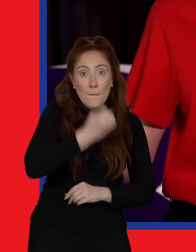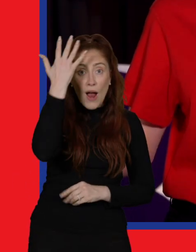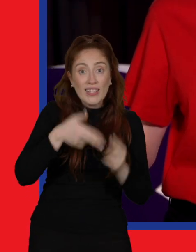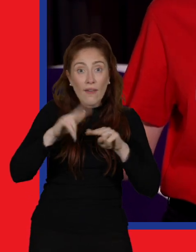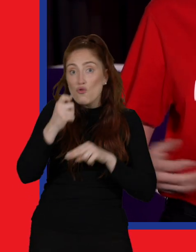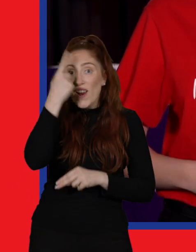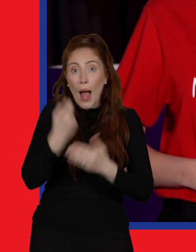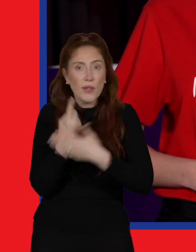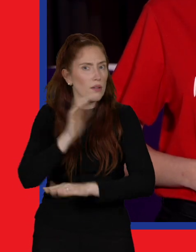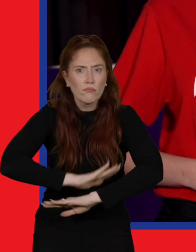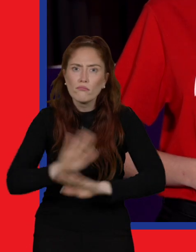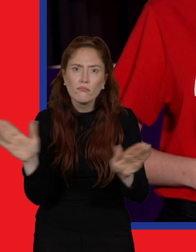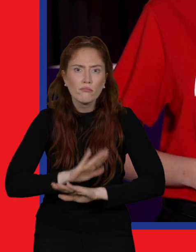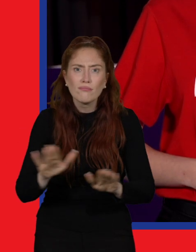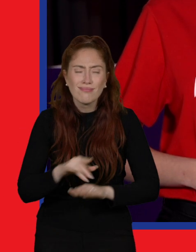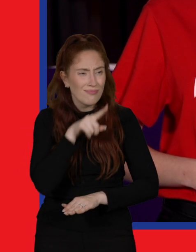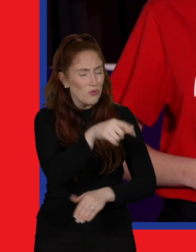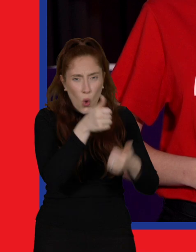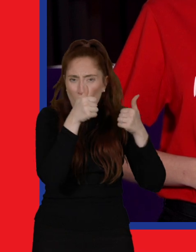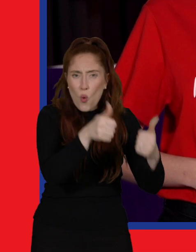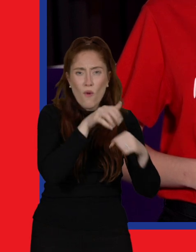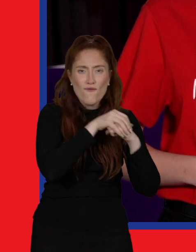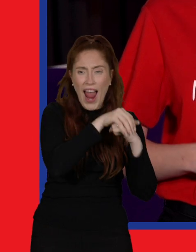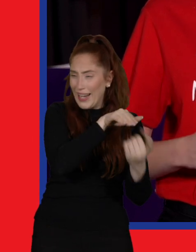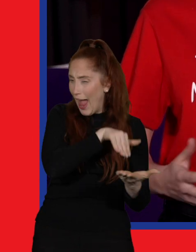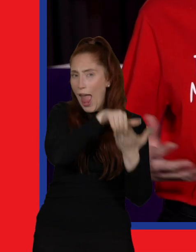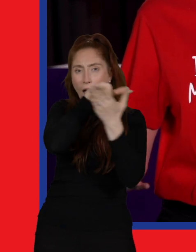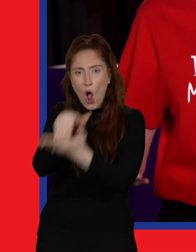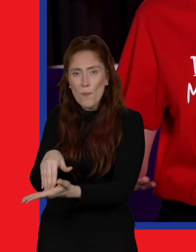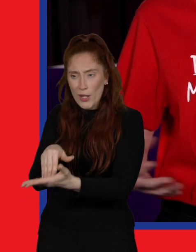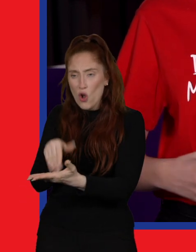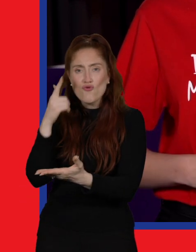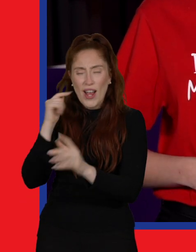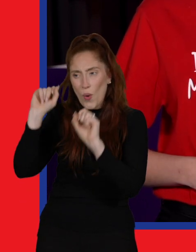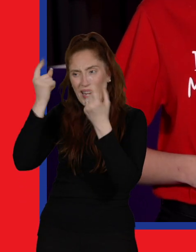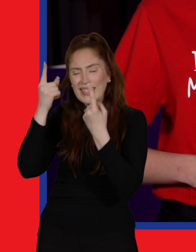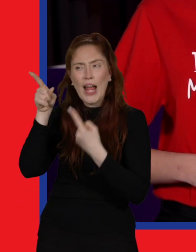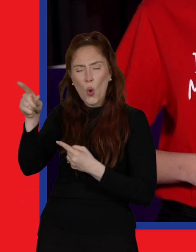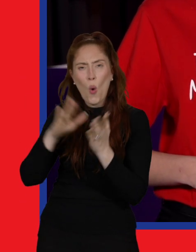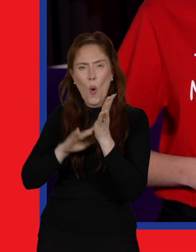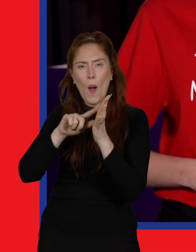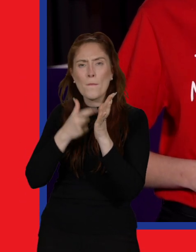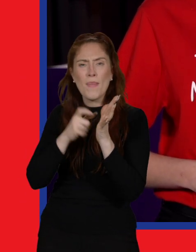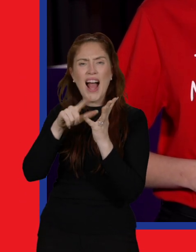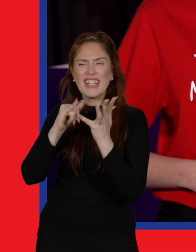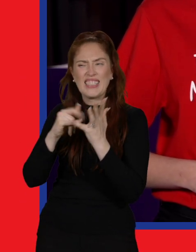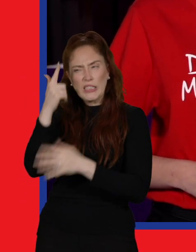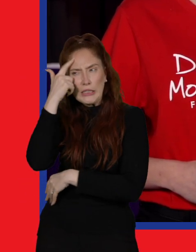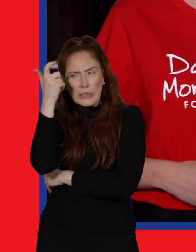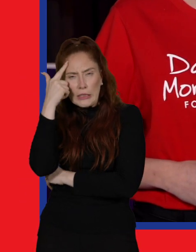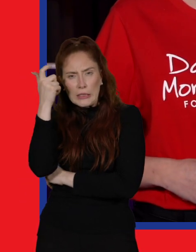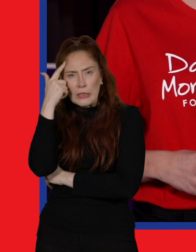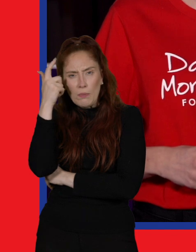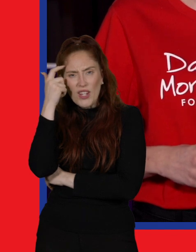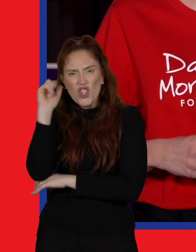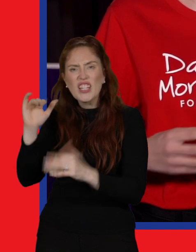There is nothing embarrassing about being tricked. Hayley is being a great friend to Dahlia, helping her recognise that Marcus is